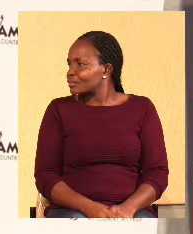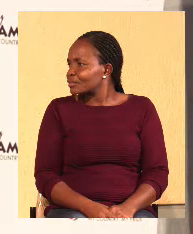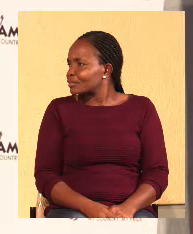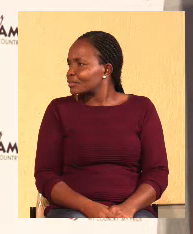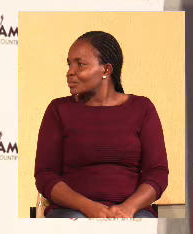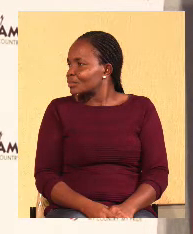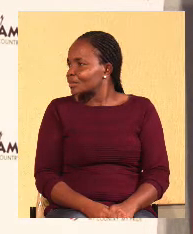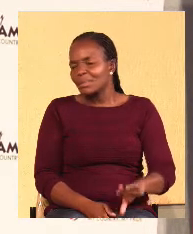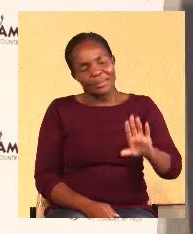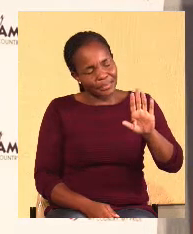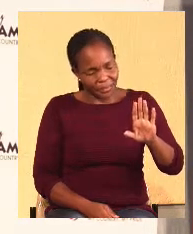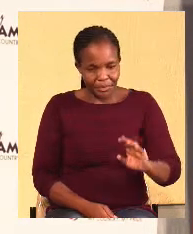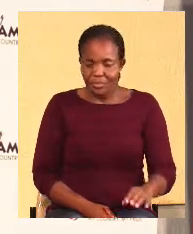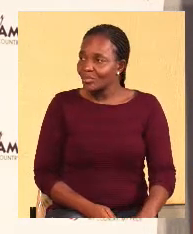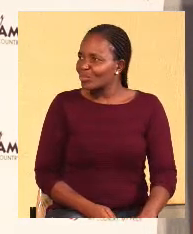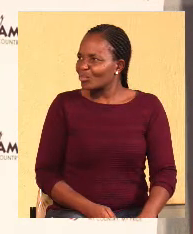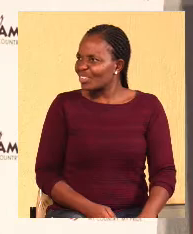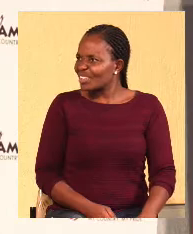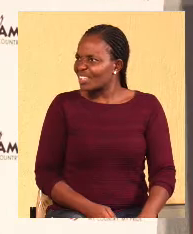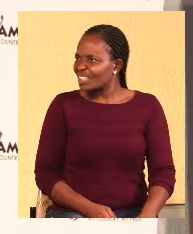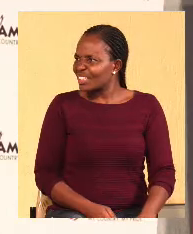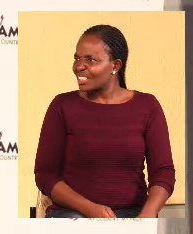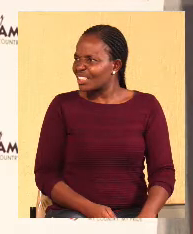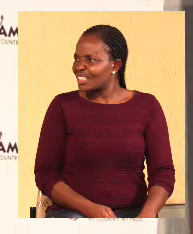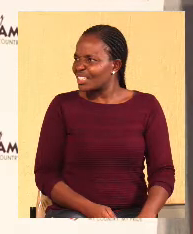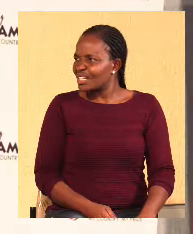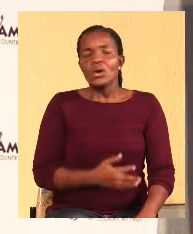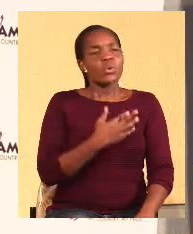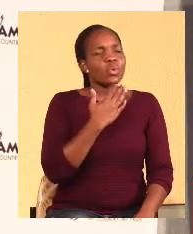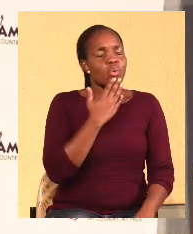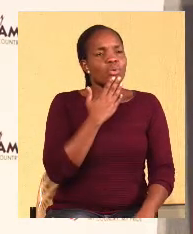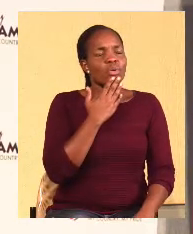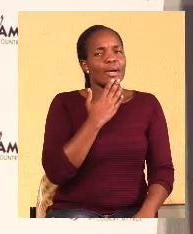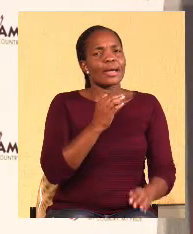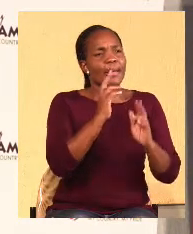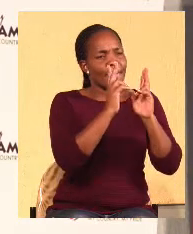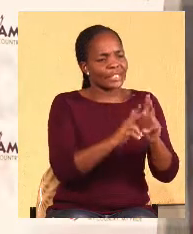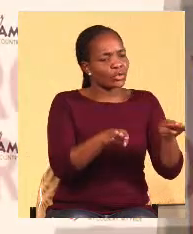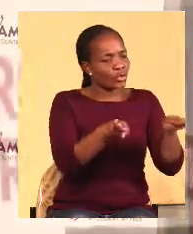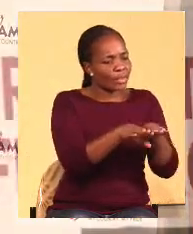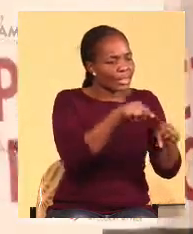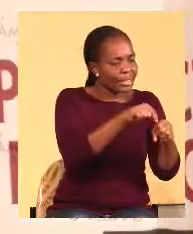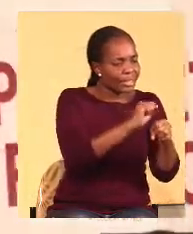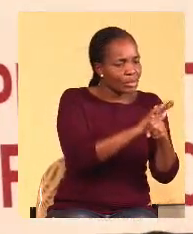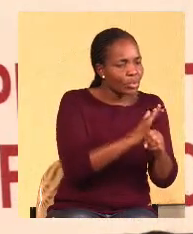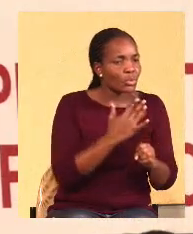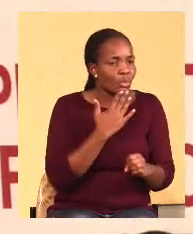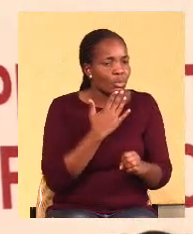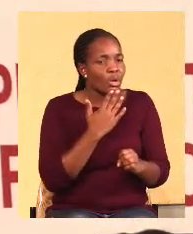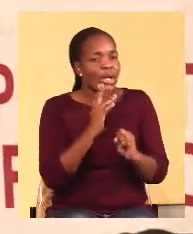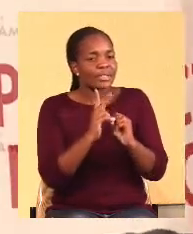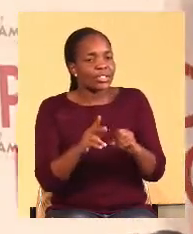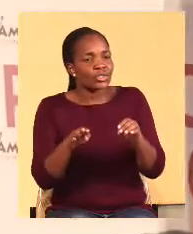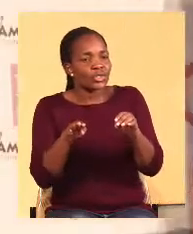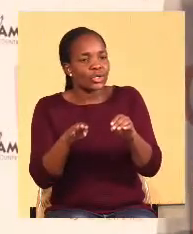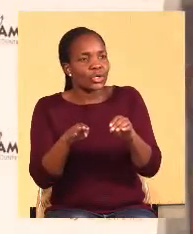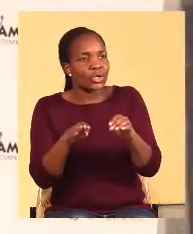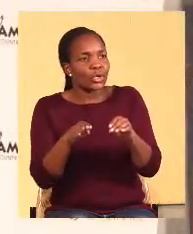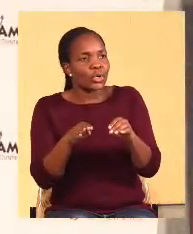Very quickly. Okay. Who is the inventor? Or who is the inventor? The producer, the manufacturer? Are